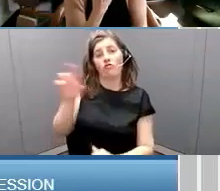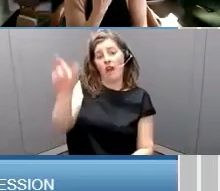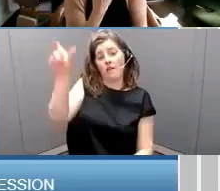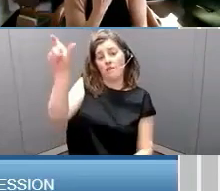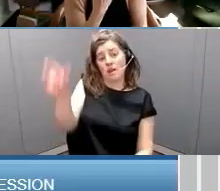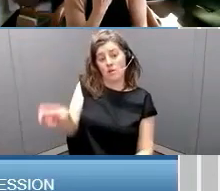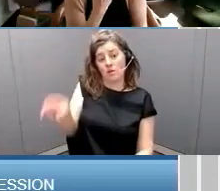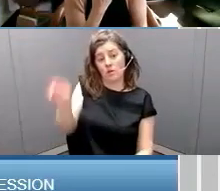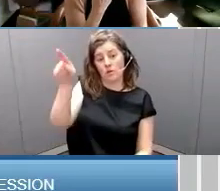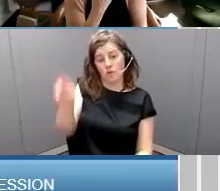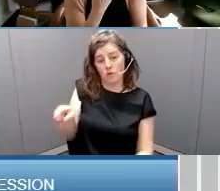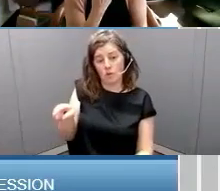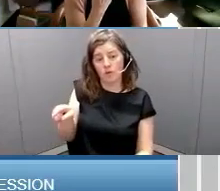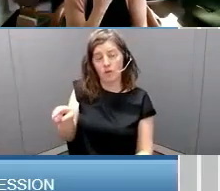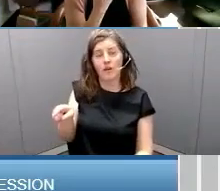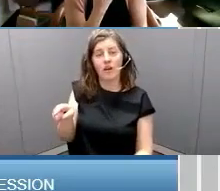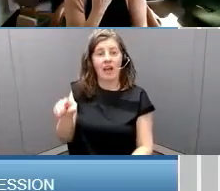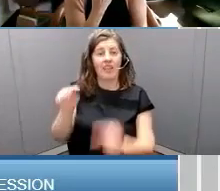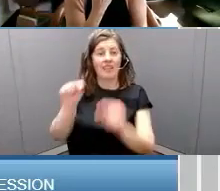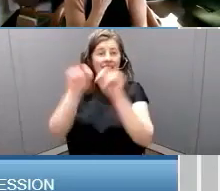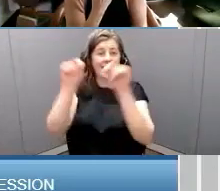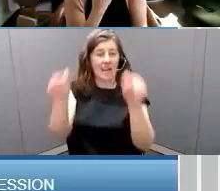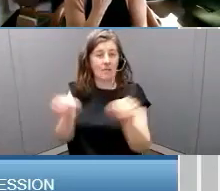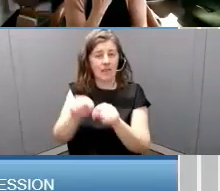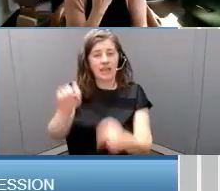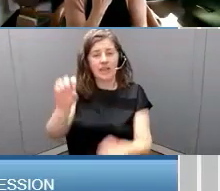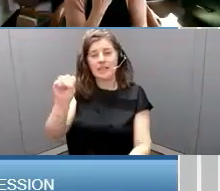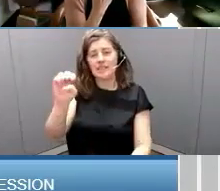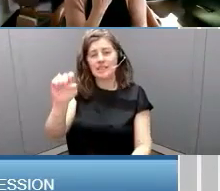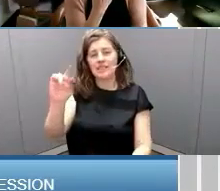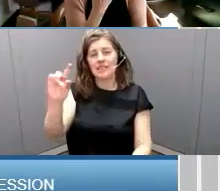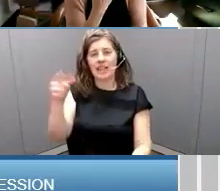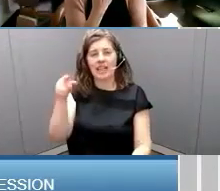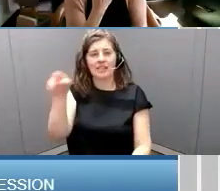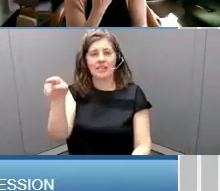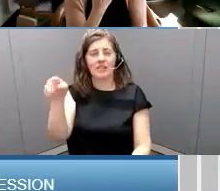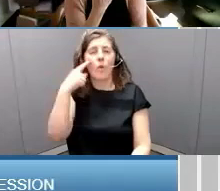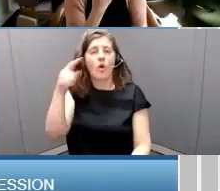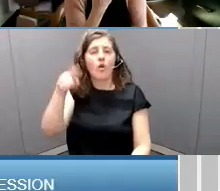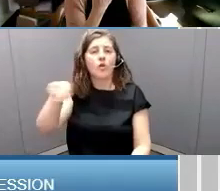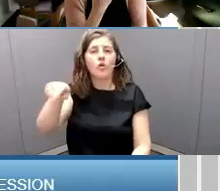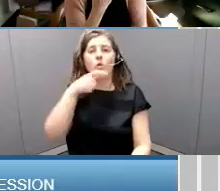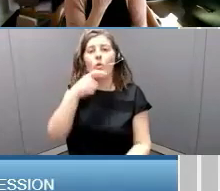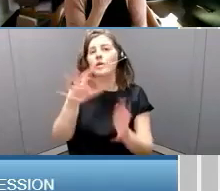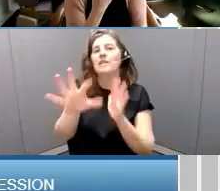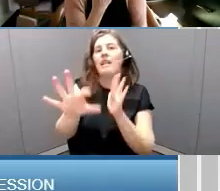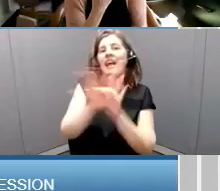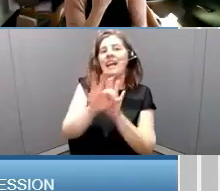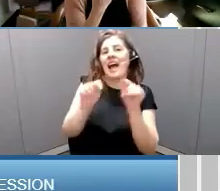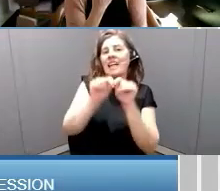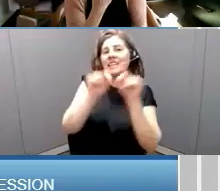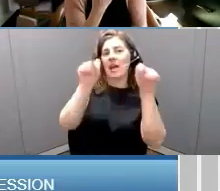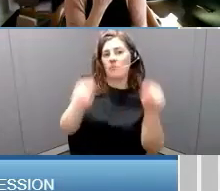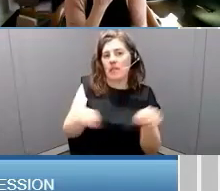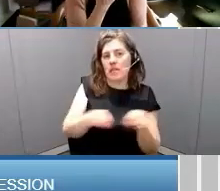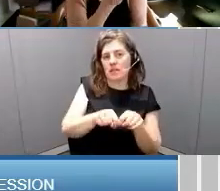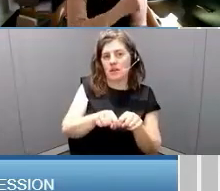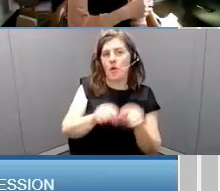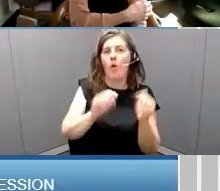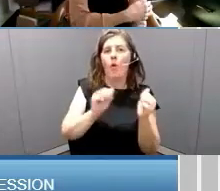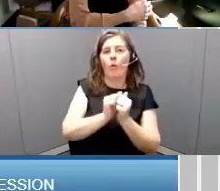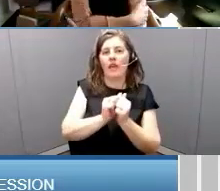menu here, the template settings, this will only be for you guys who select a template with